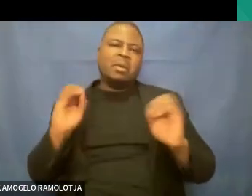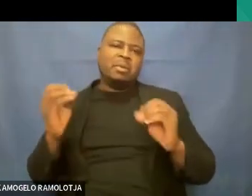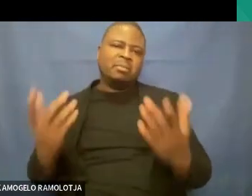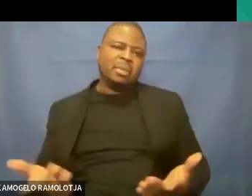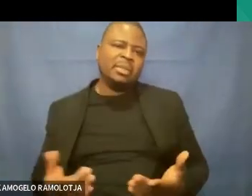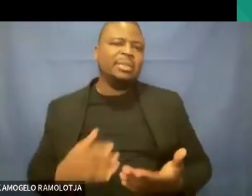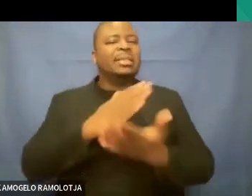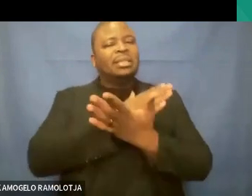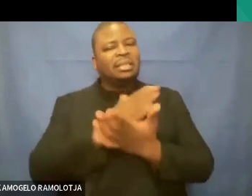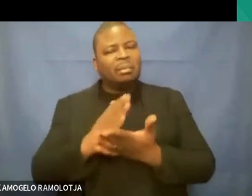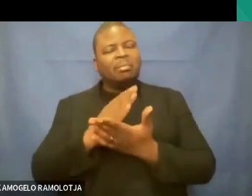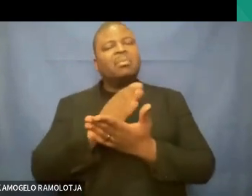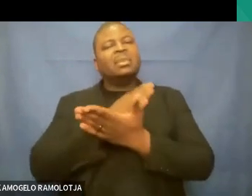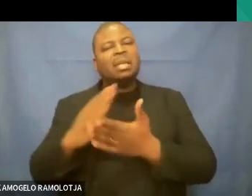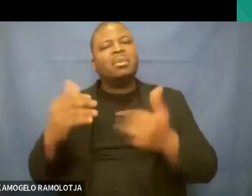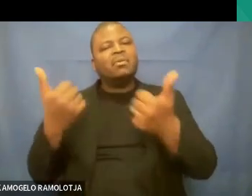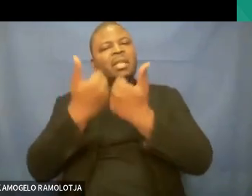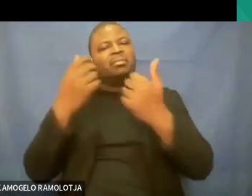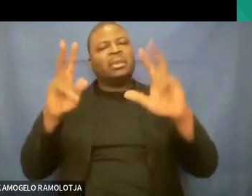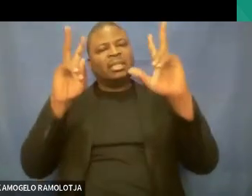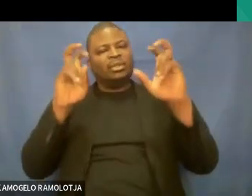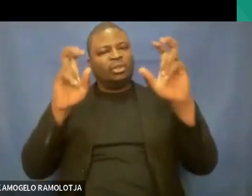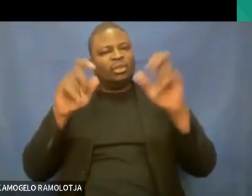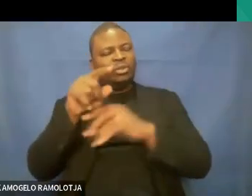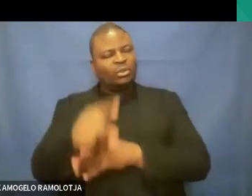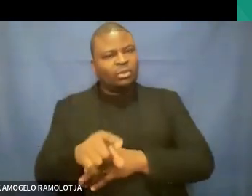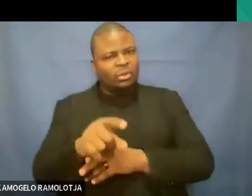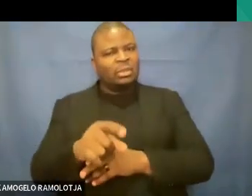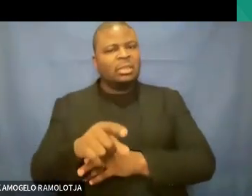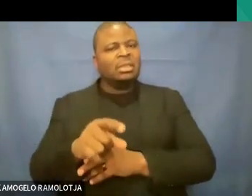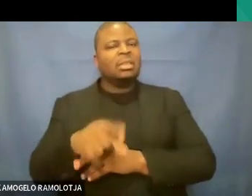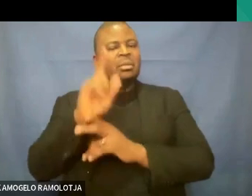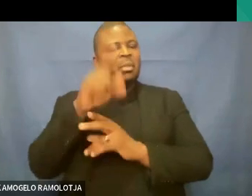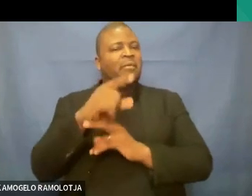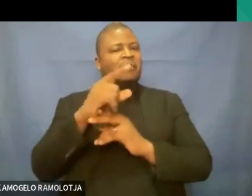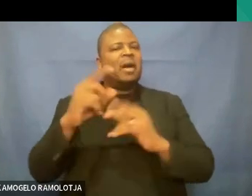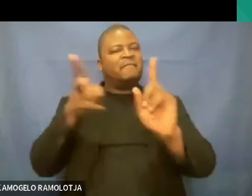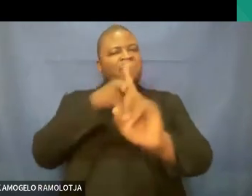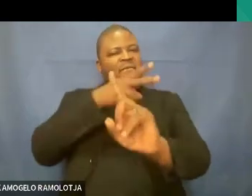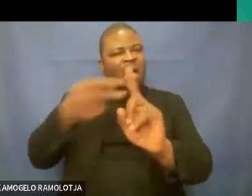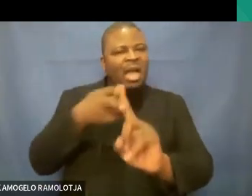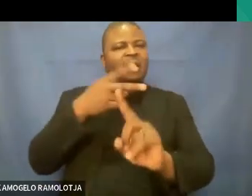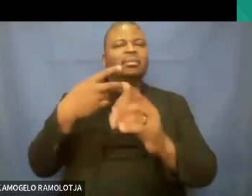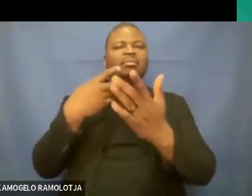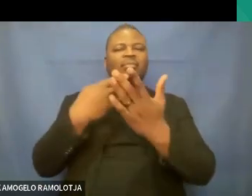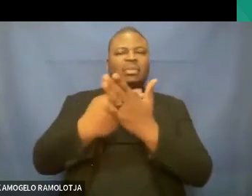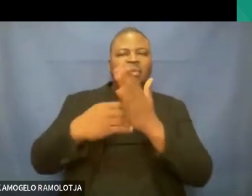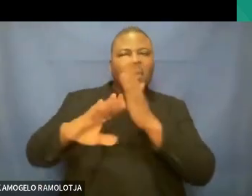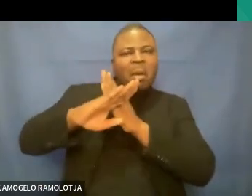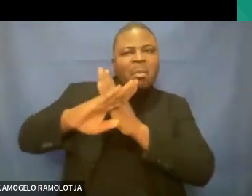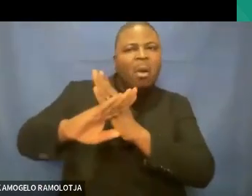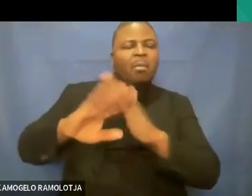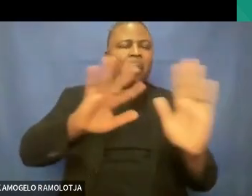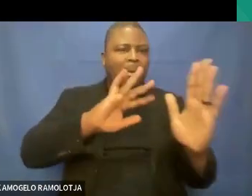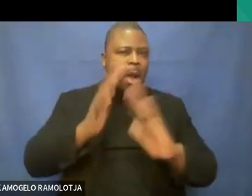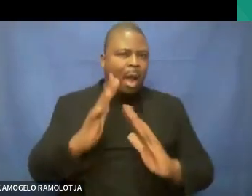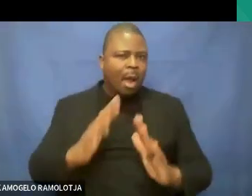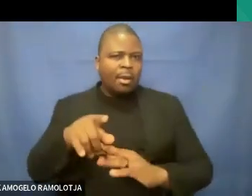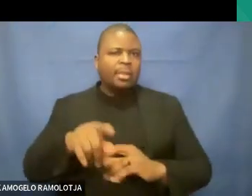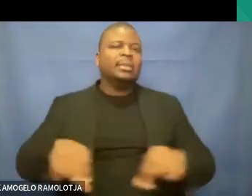that needs to be looked into when we talk about violence prevention is how we can deal with issues of